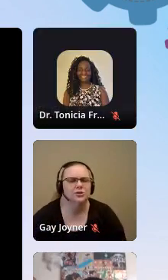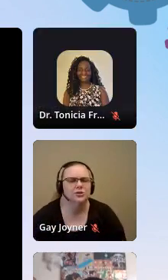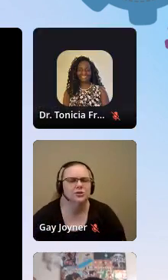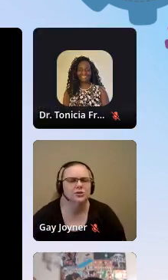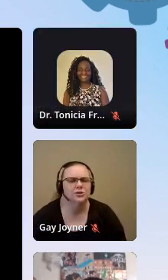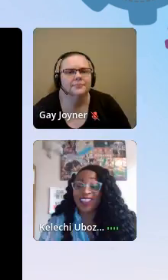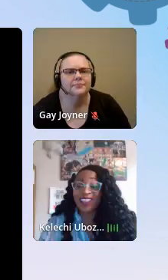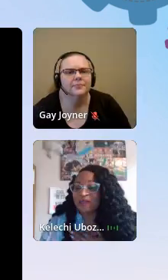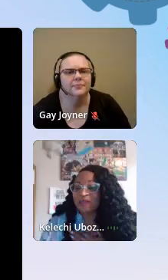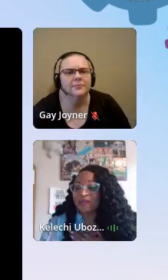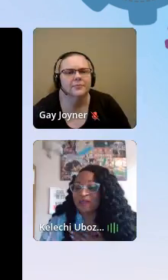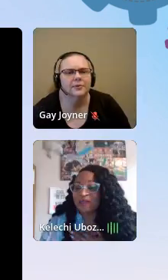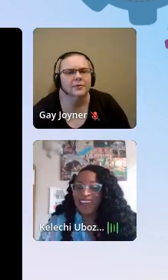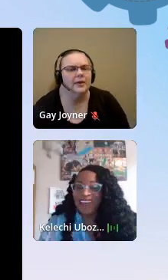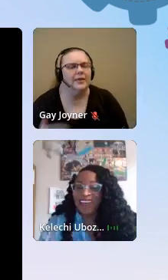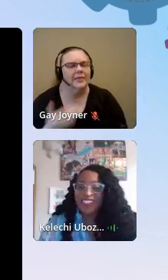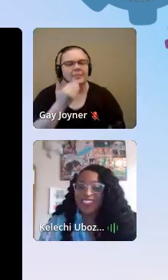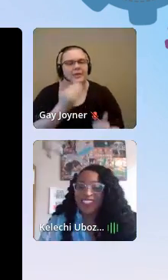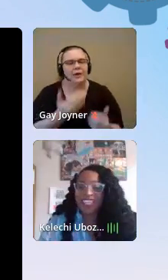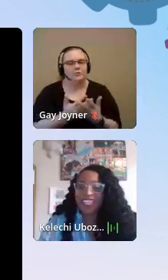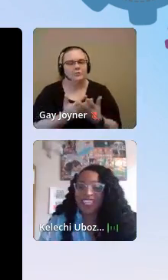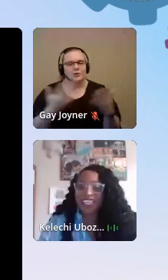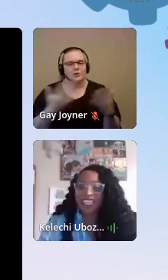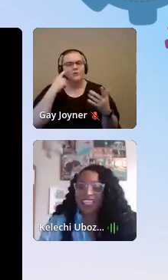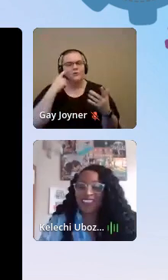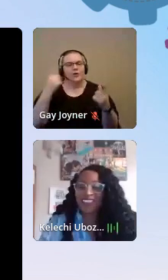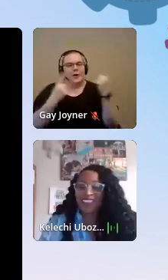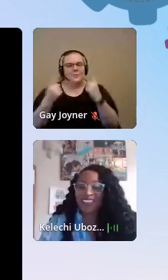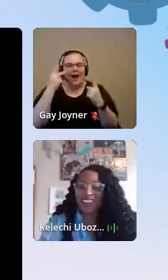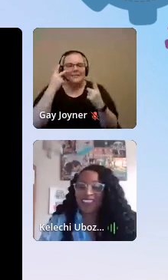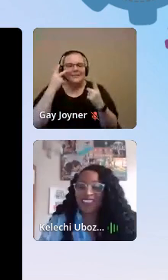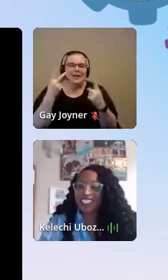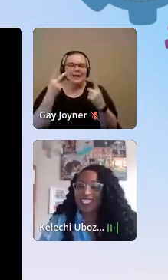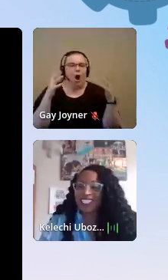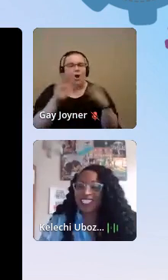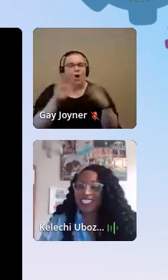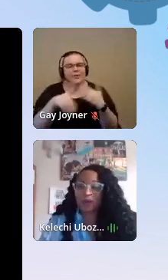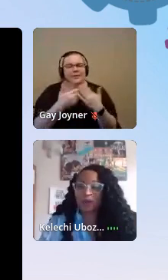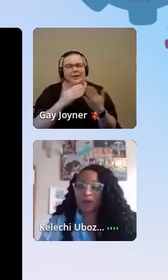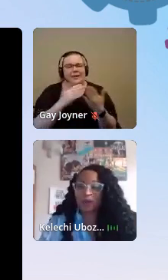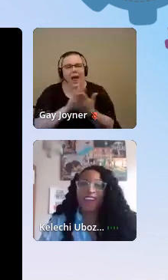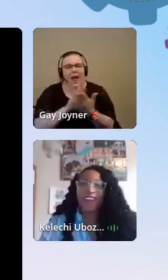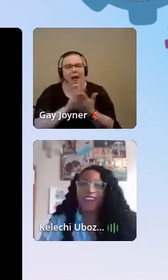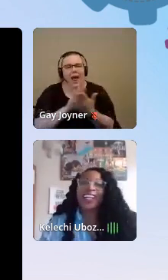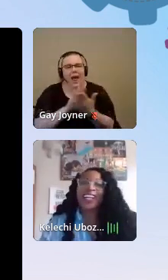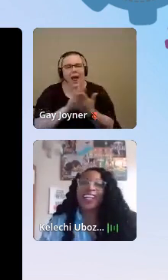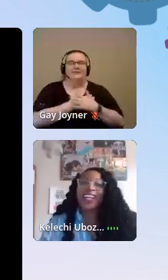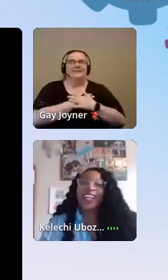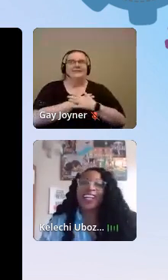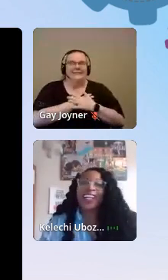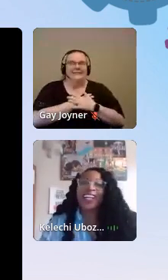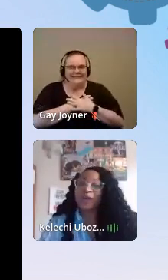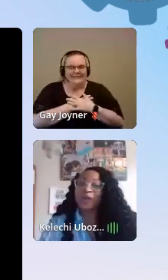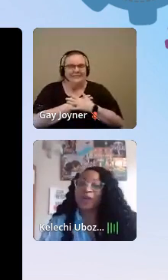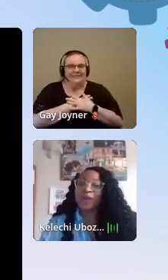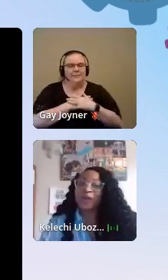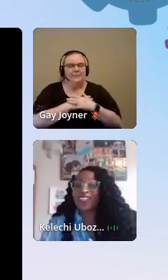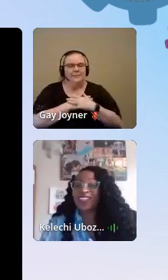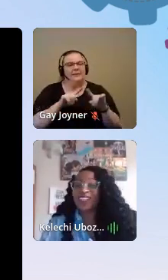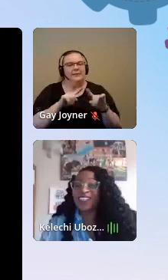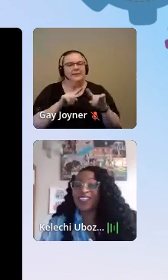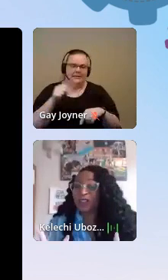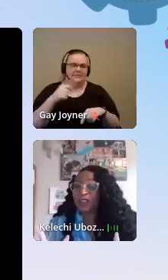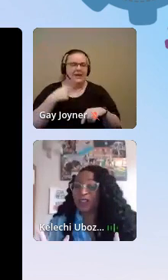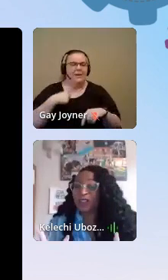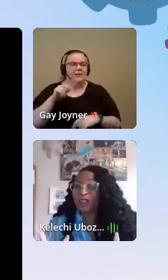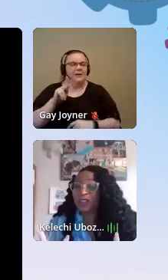everyone. Thank you so much for coming. I see all the claps and the hearts. It just warms my heart. So yes,